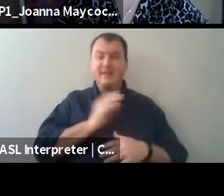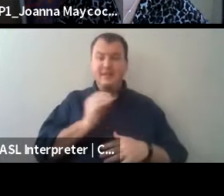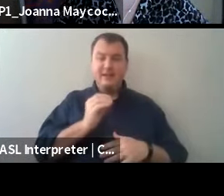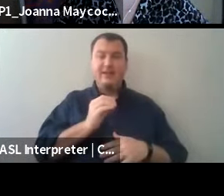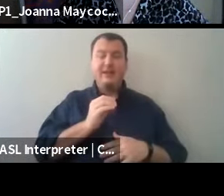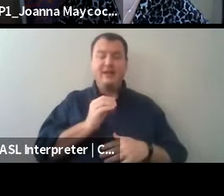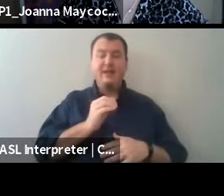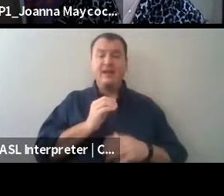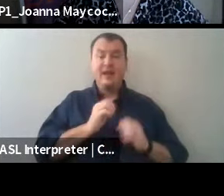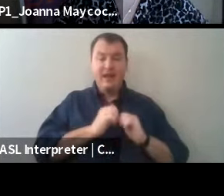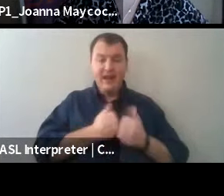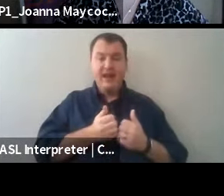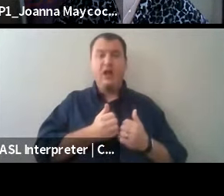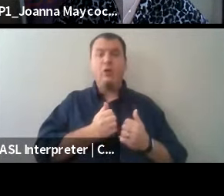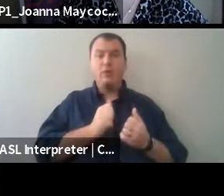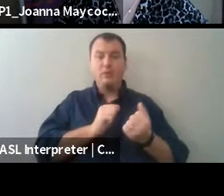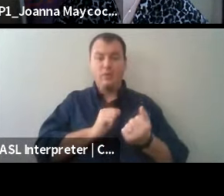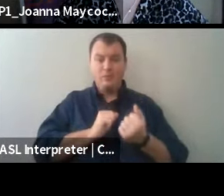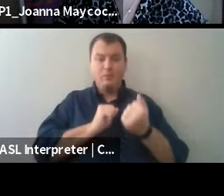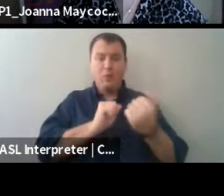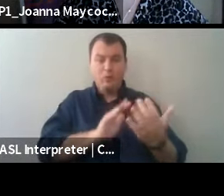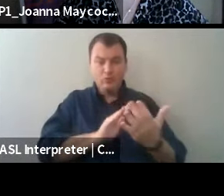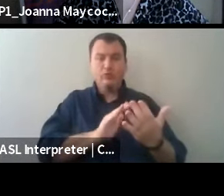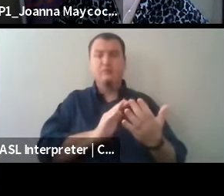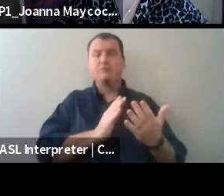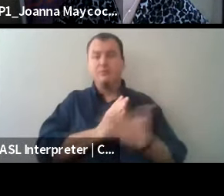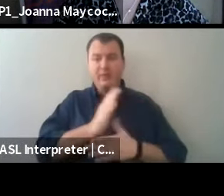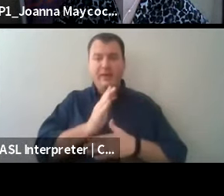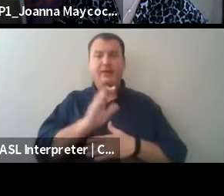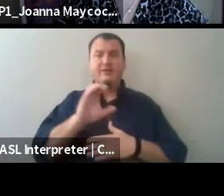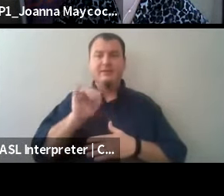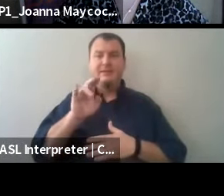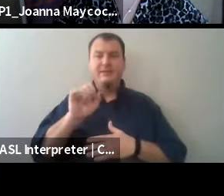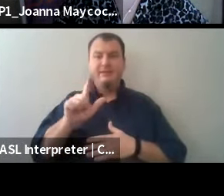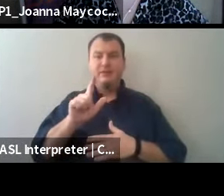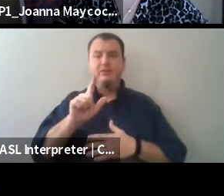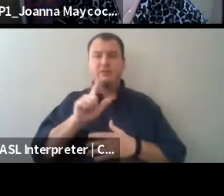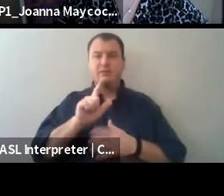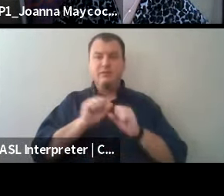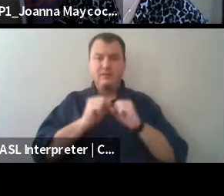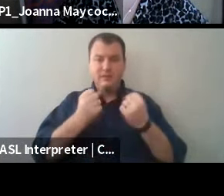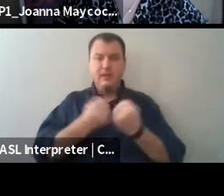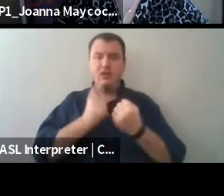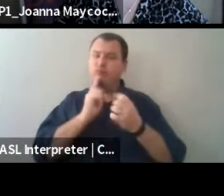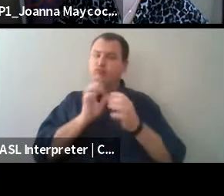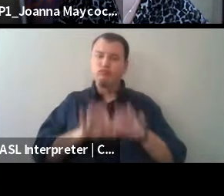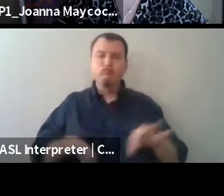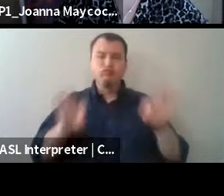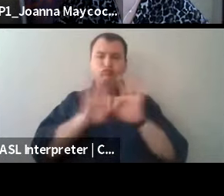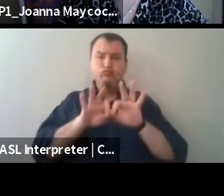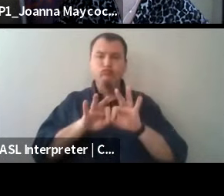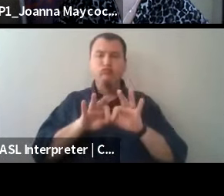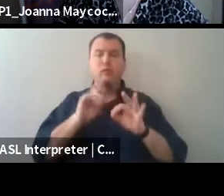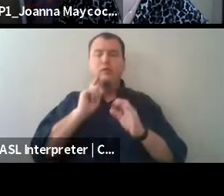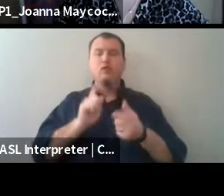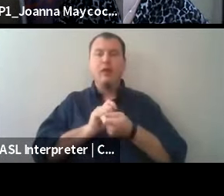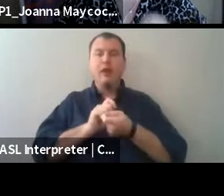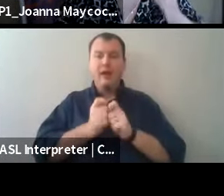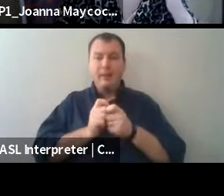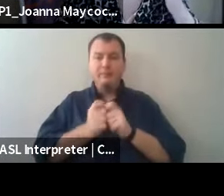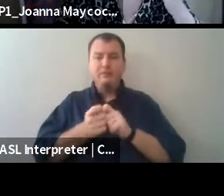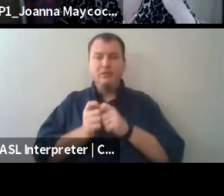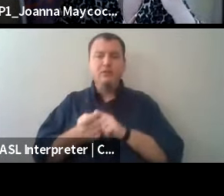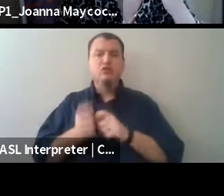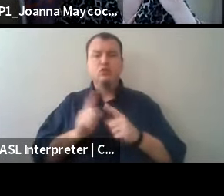the innovative approaches by civil society were so critical in terms of adaptations to